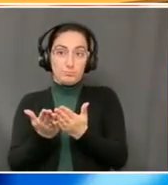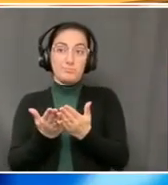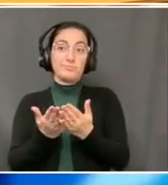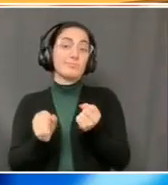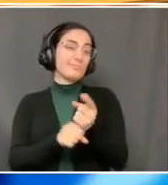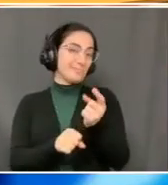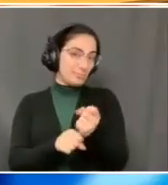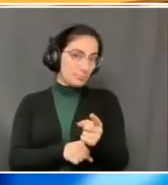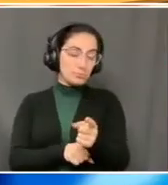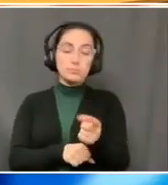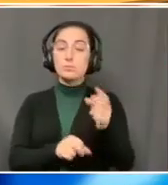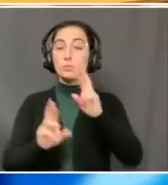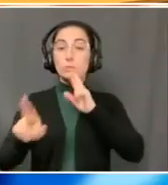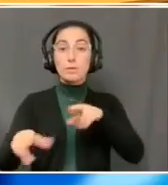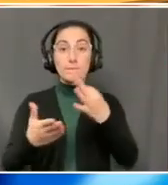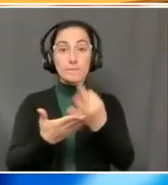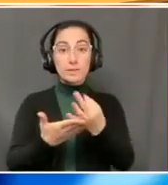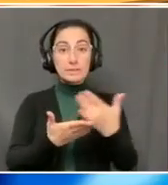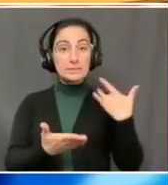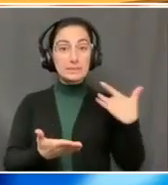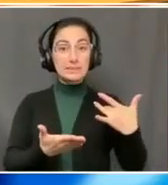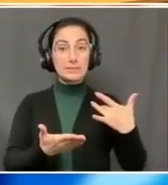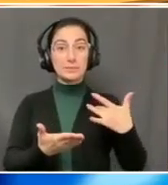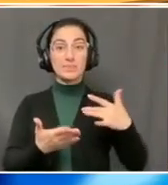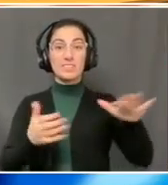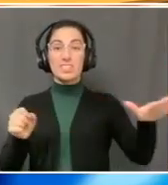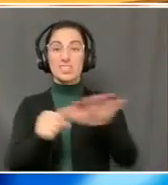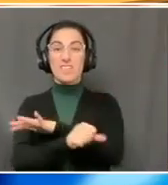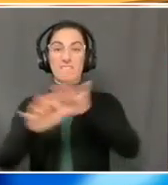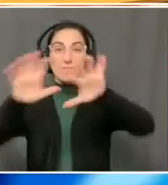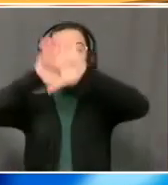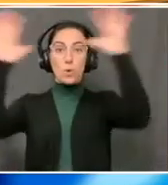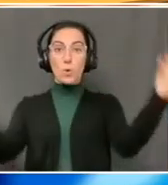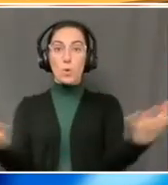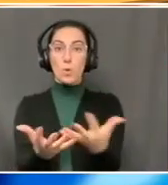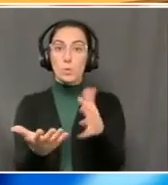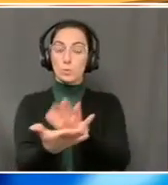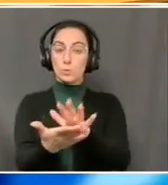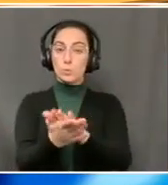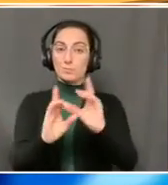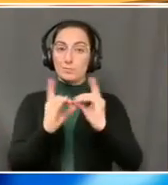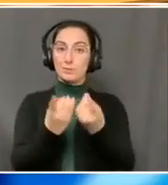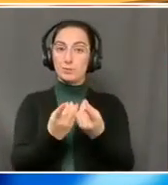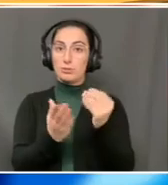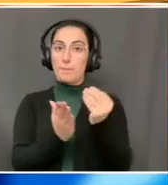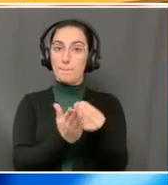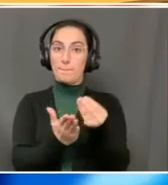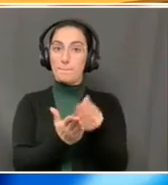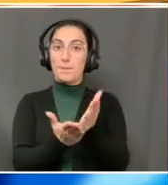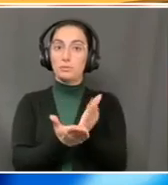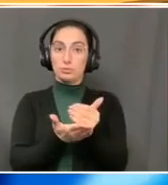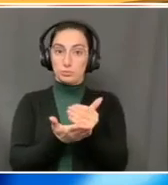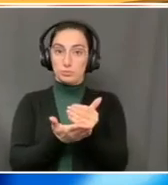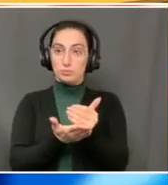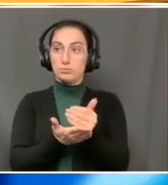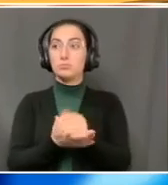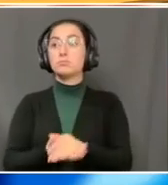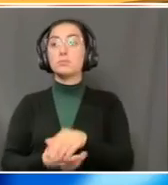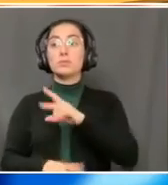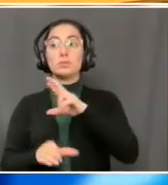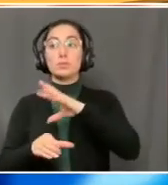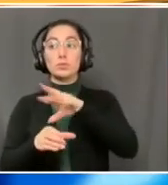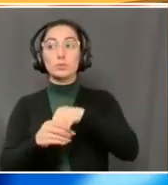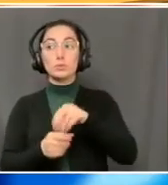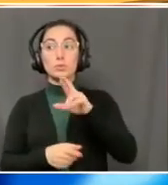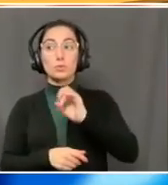our finances, it's a roll-up of the entire district budget. So as you point out, it's a roll-up or an aggregation of